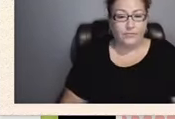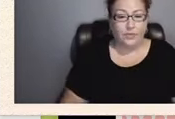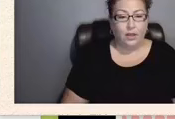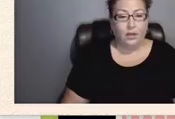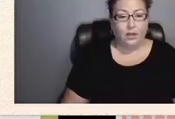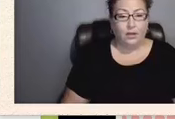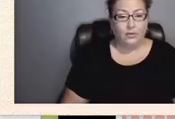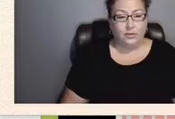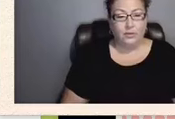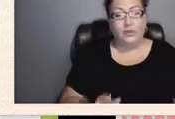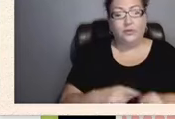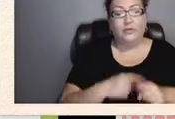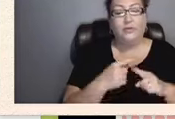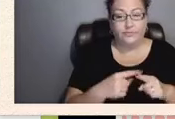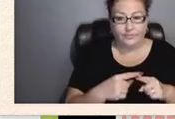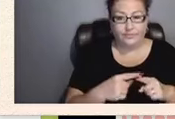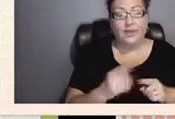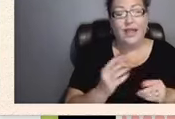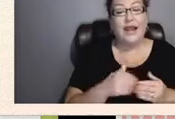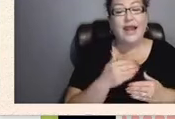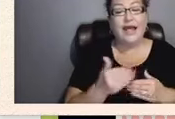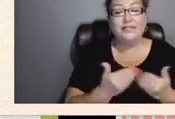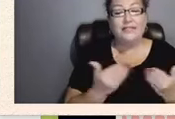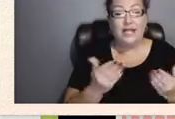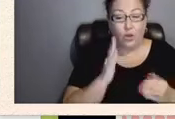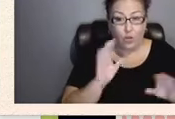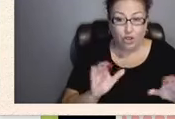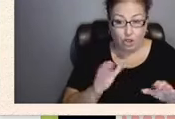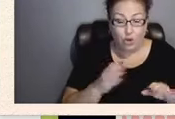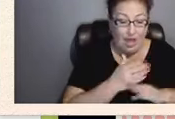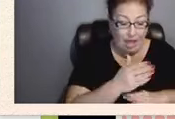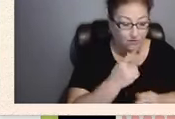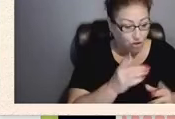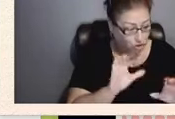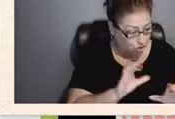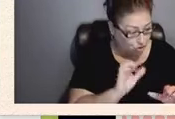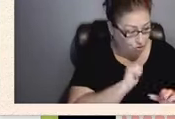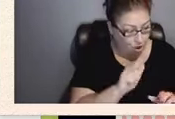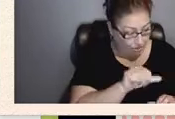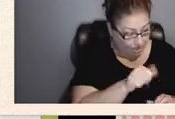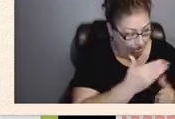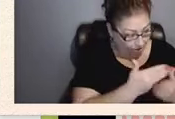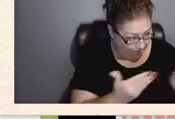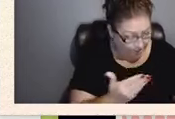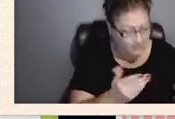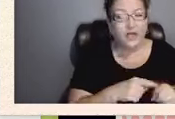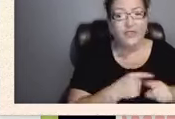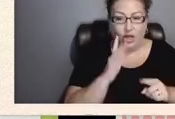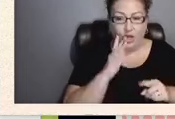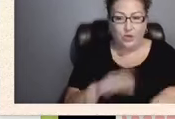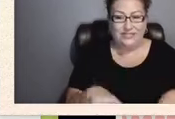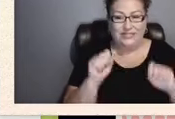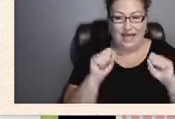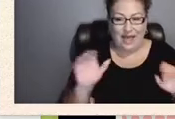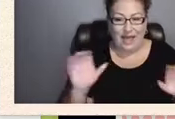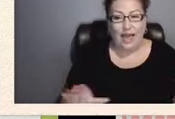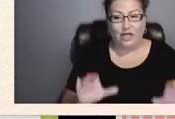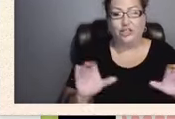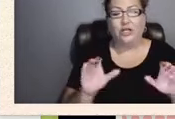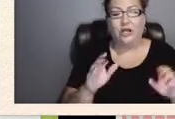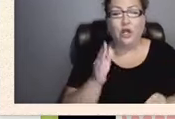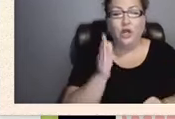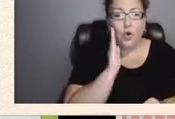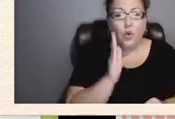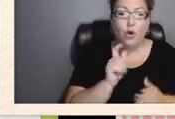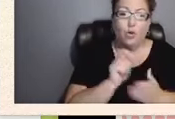The next thing you're going to do after you do all these other things is take action. You're going to write